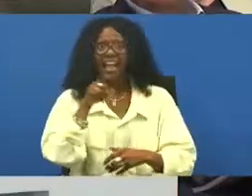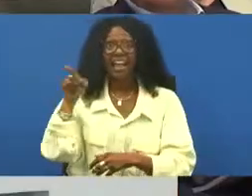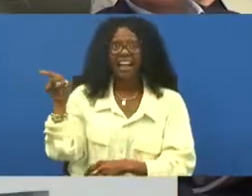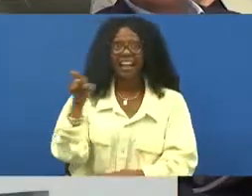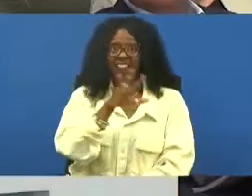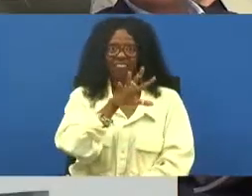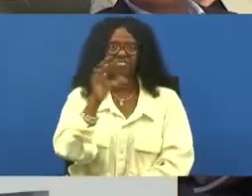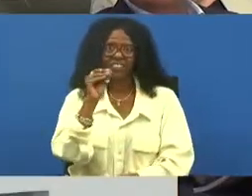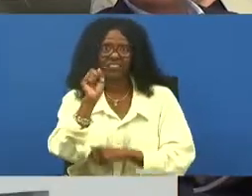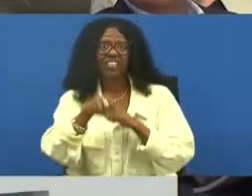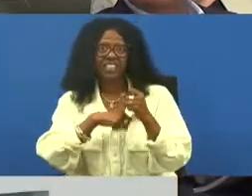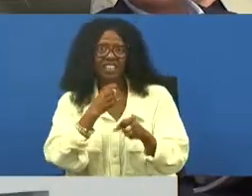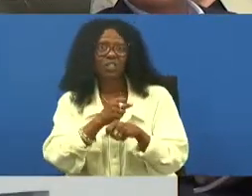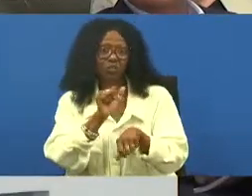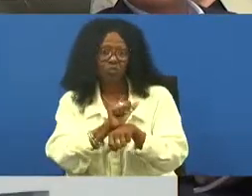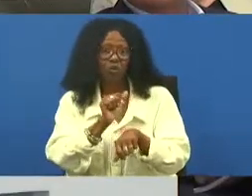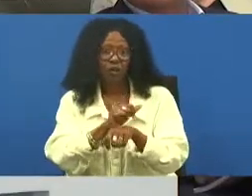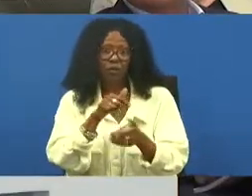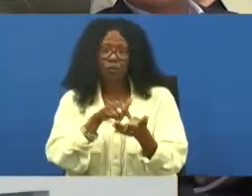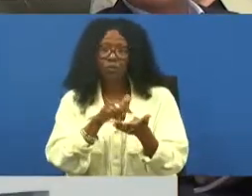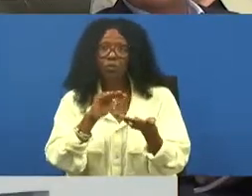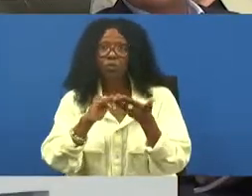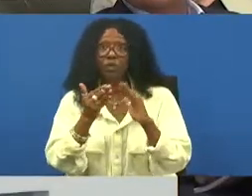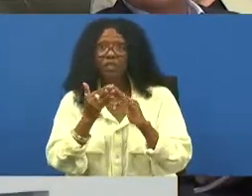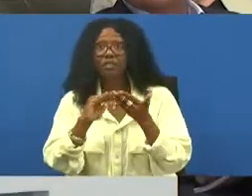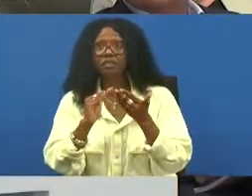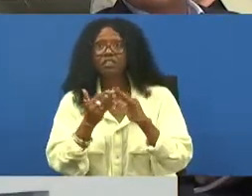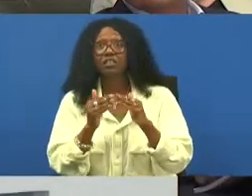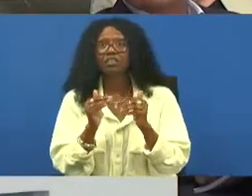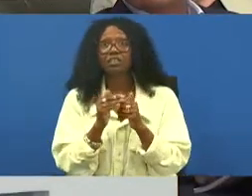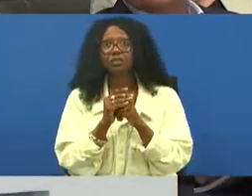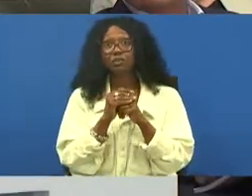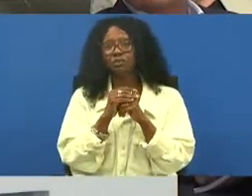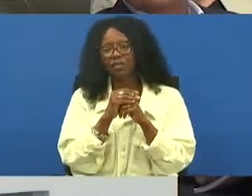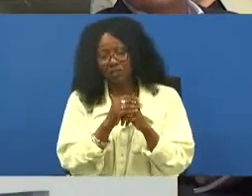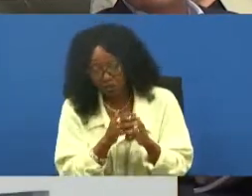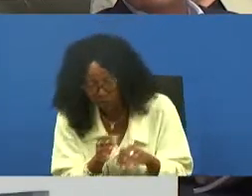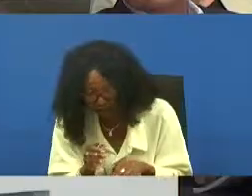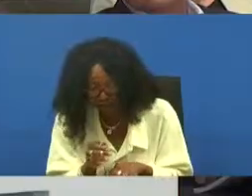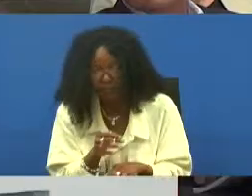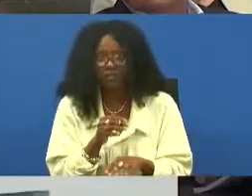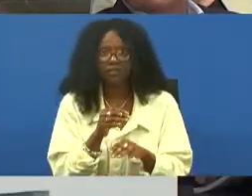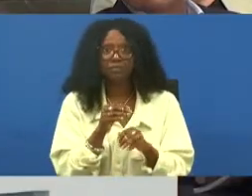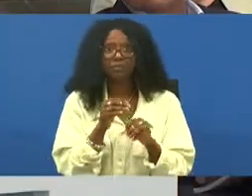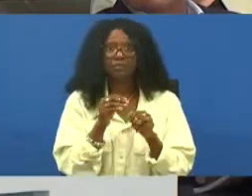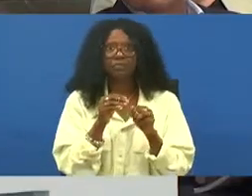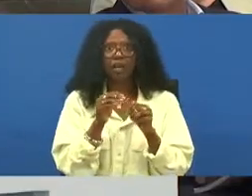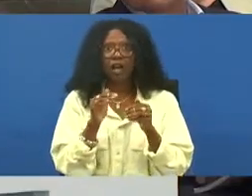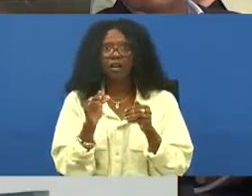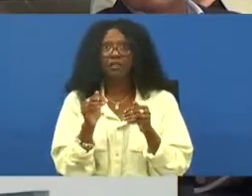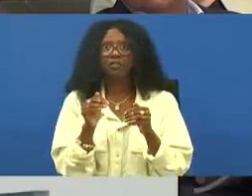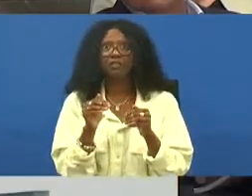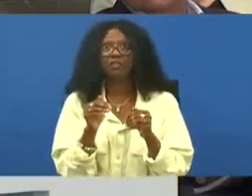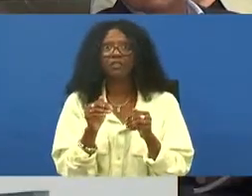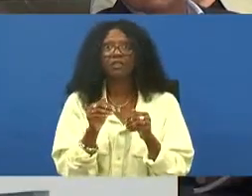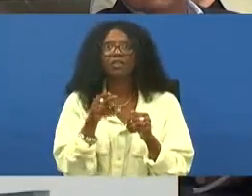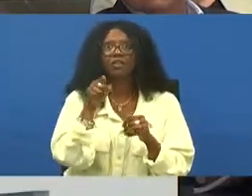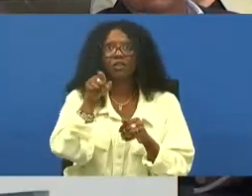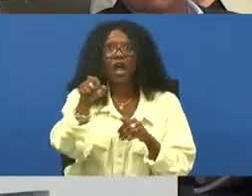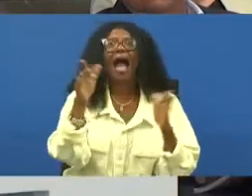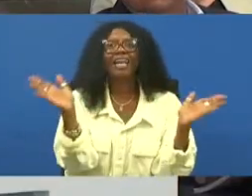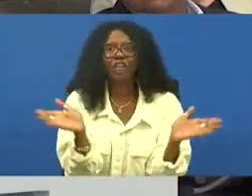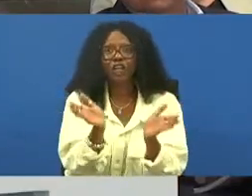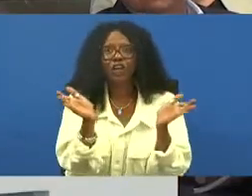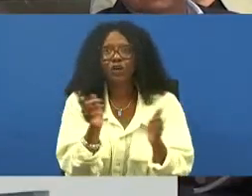50 years working in this community and my success. And I don't have ethics problems. And I encourage